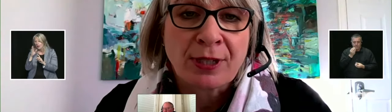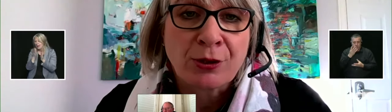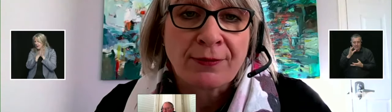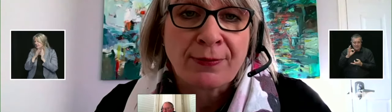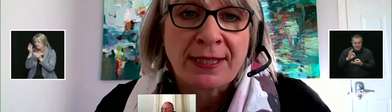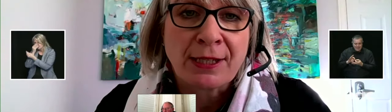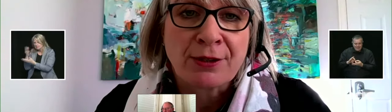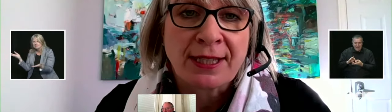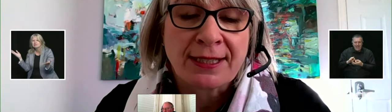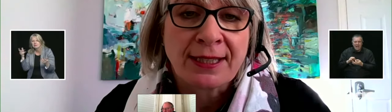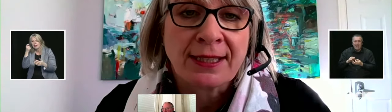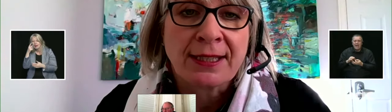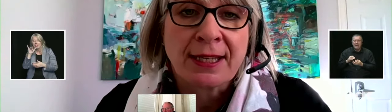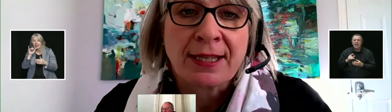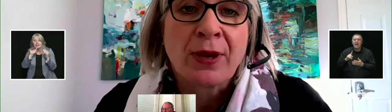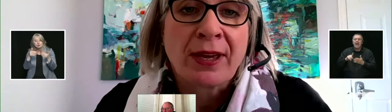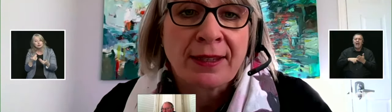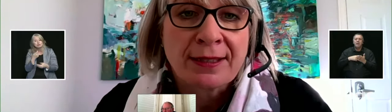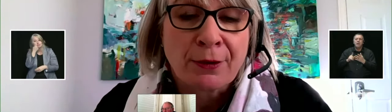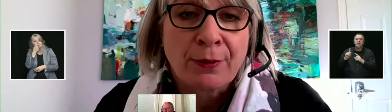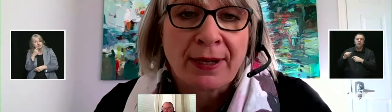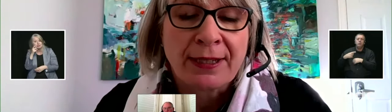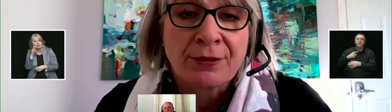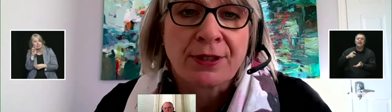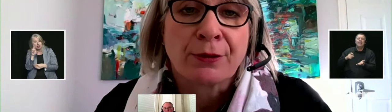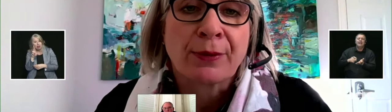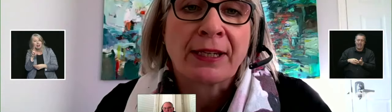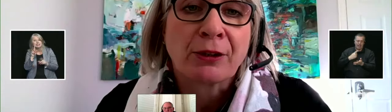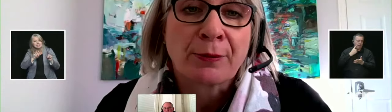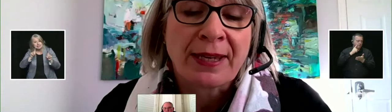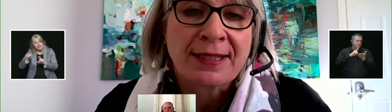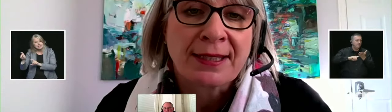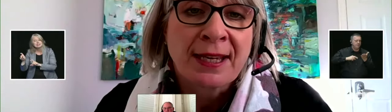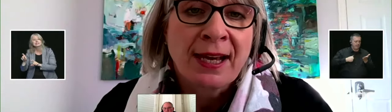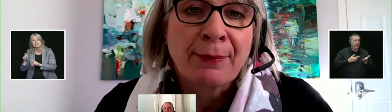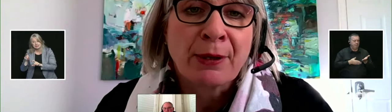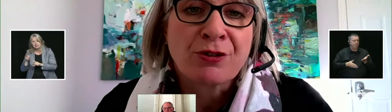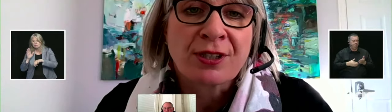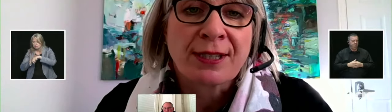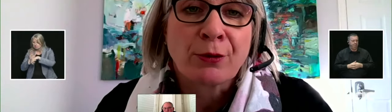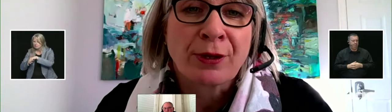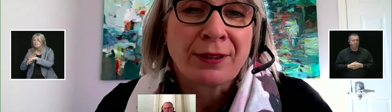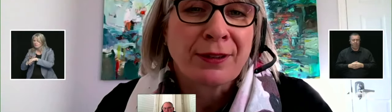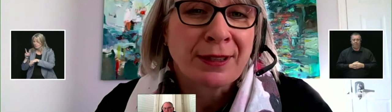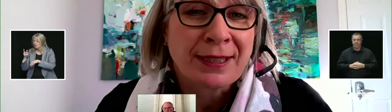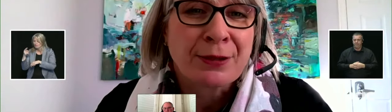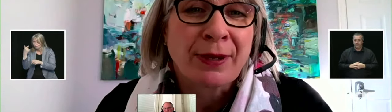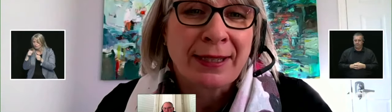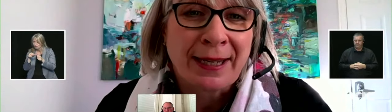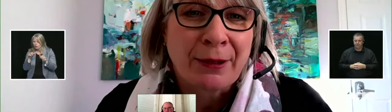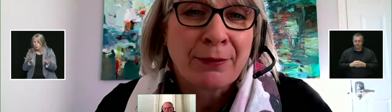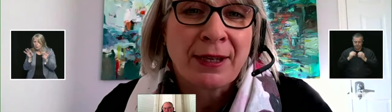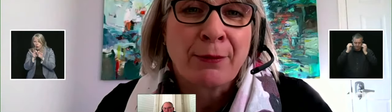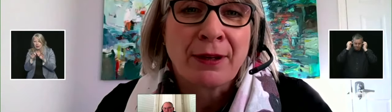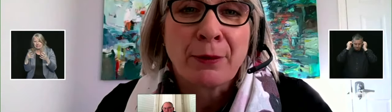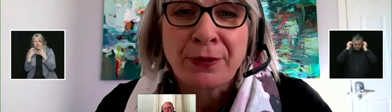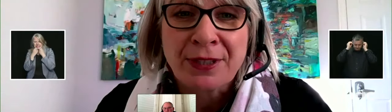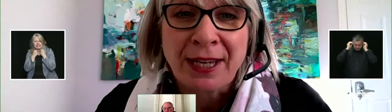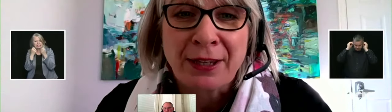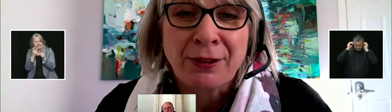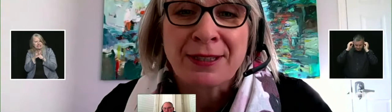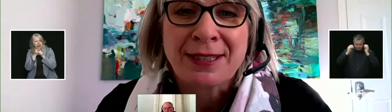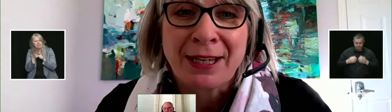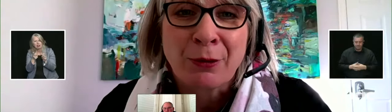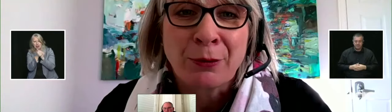the introduction of PCR testing, as well as our reminders on a regular basis about just how critical it is right now that we all